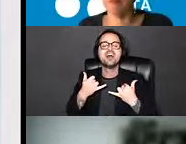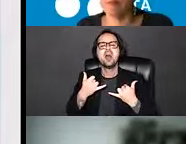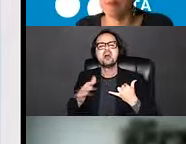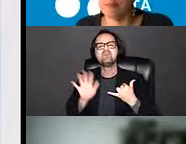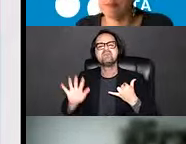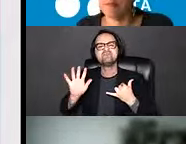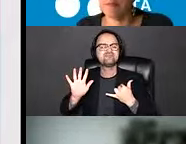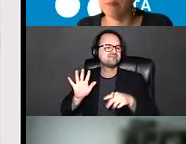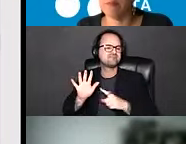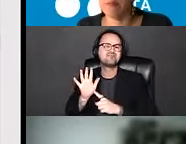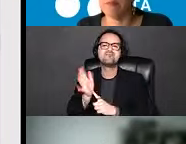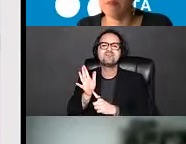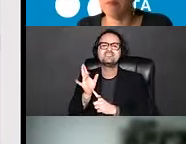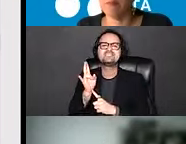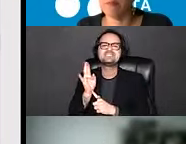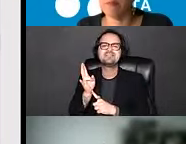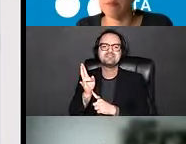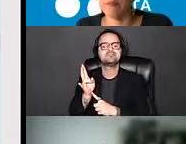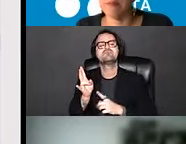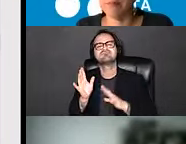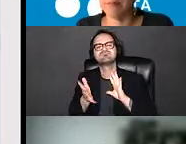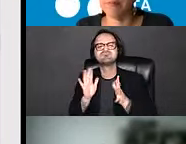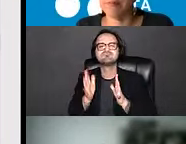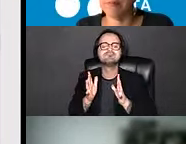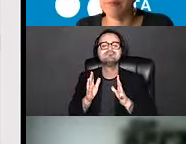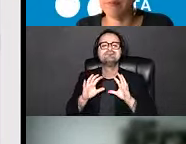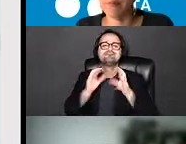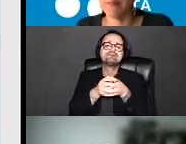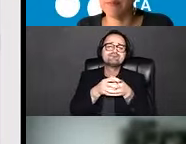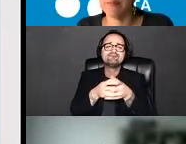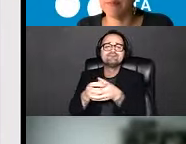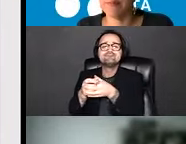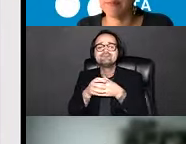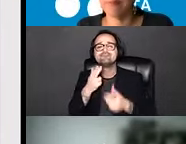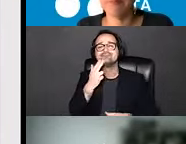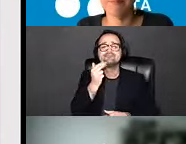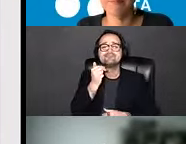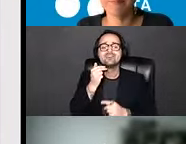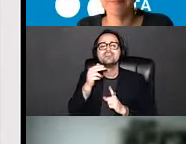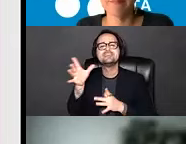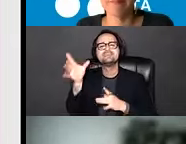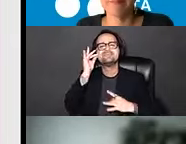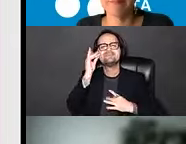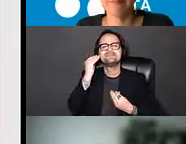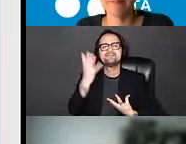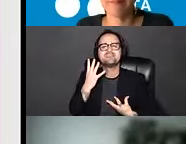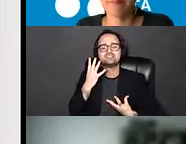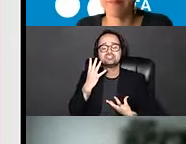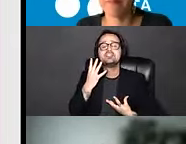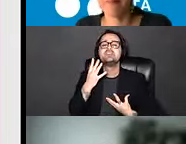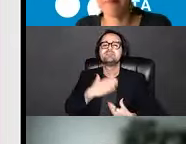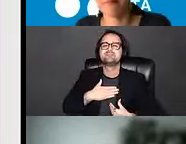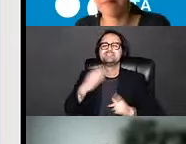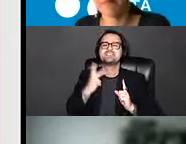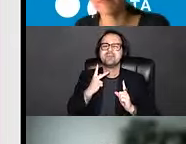about 5 to 7 minutes to just kind of get in small groups and absorb this a little bit. My request is that you come back, you